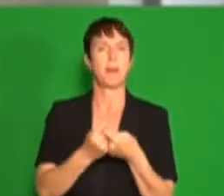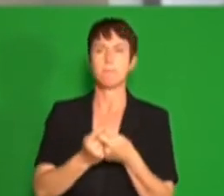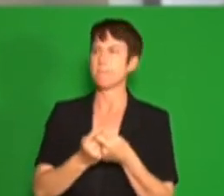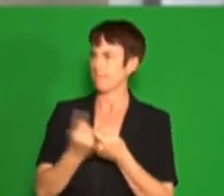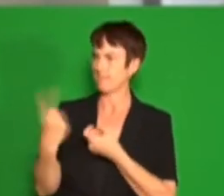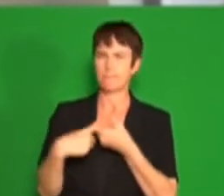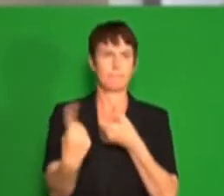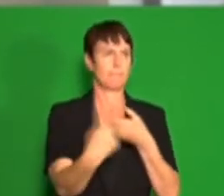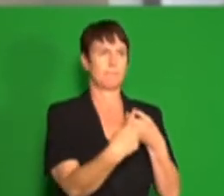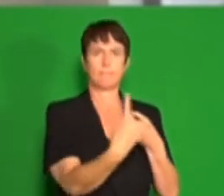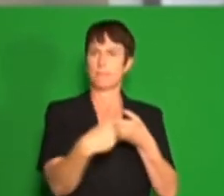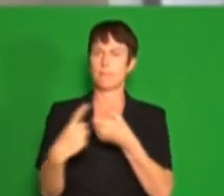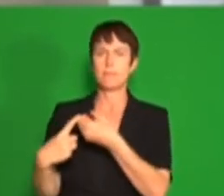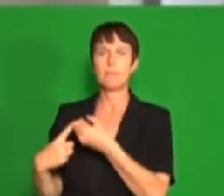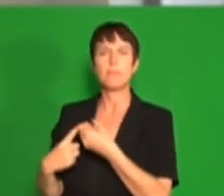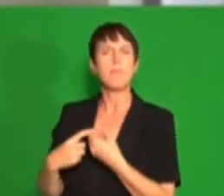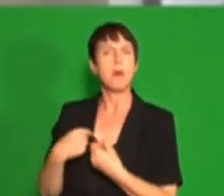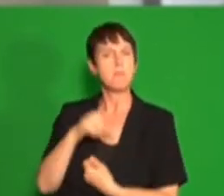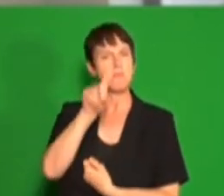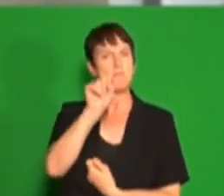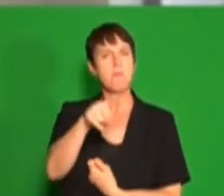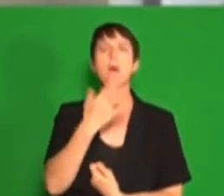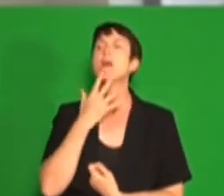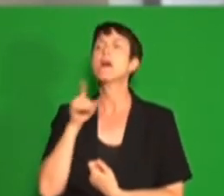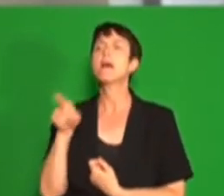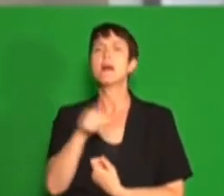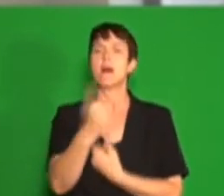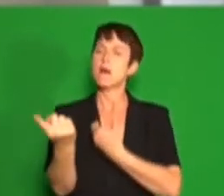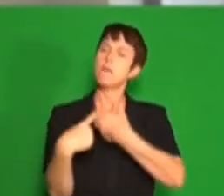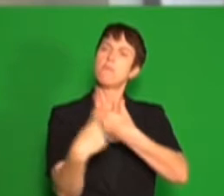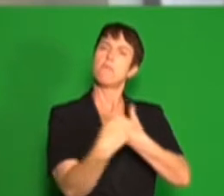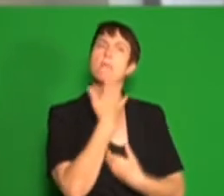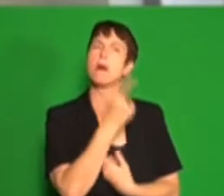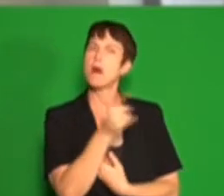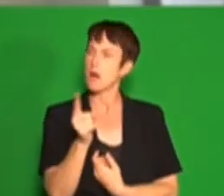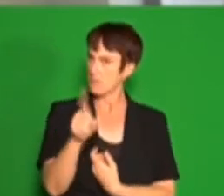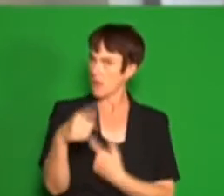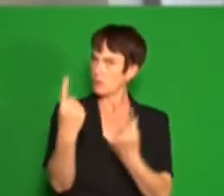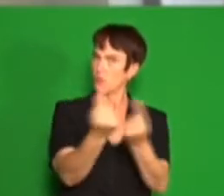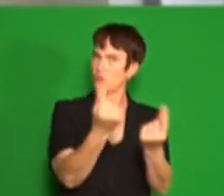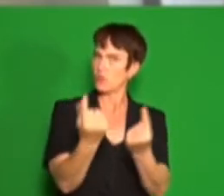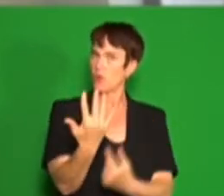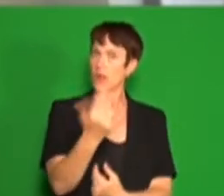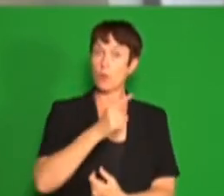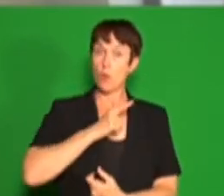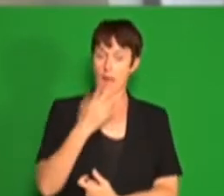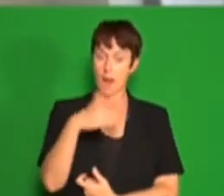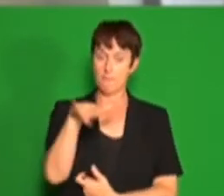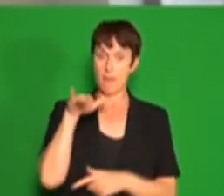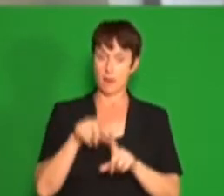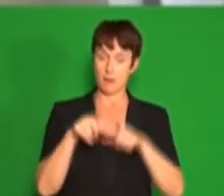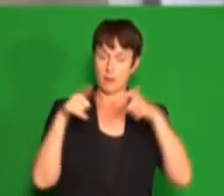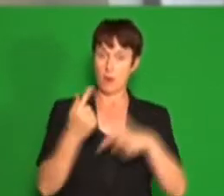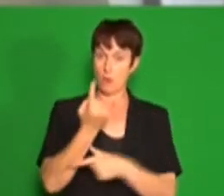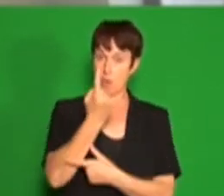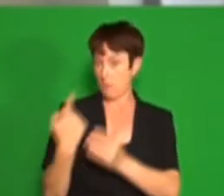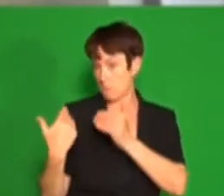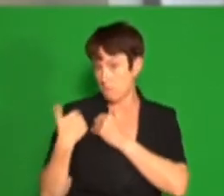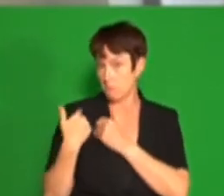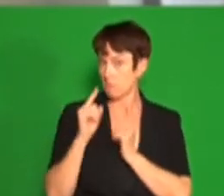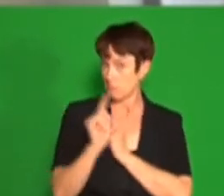defined role. Who are the other players and what should they be doing? Has the SARB factored the